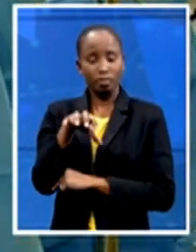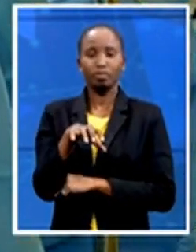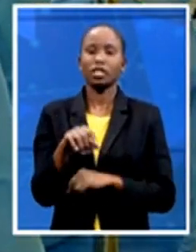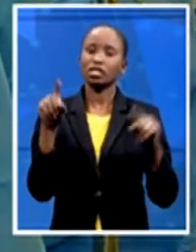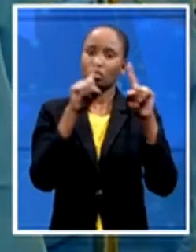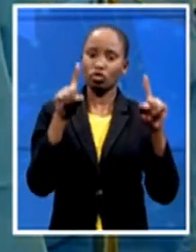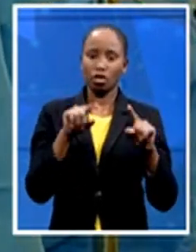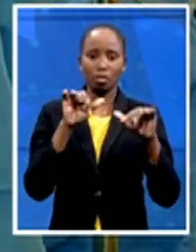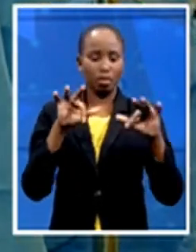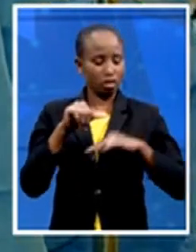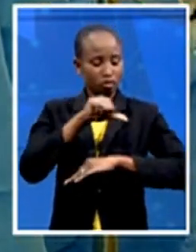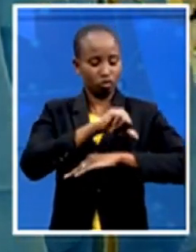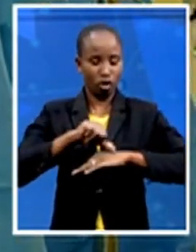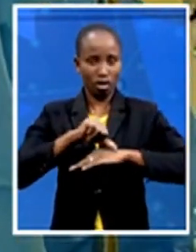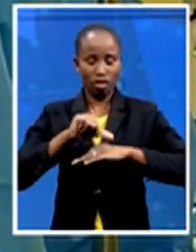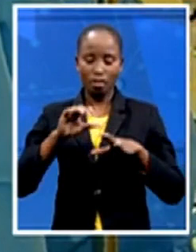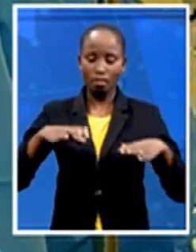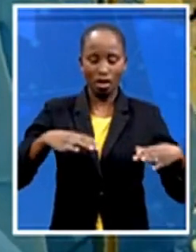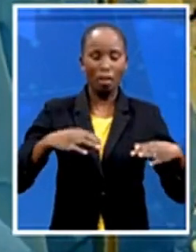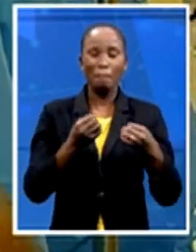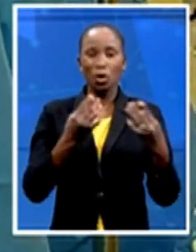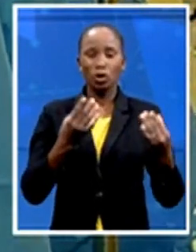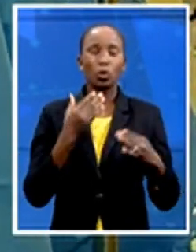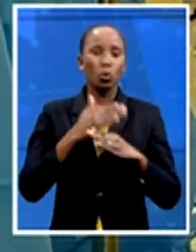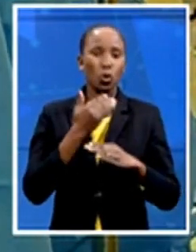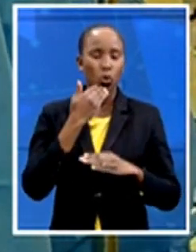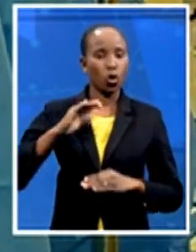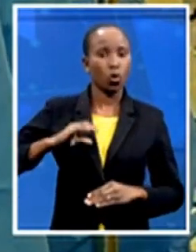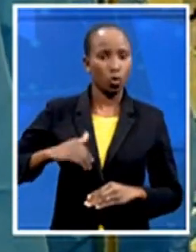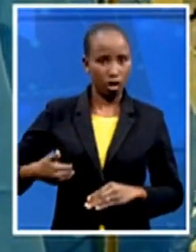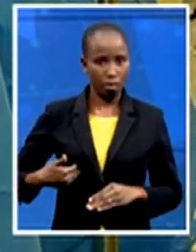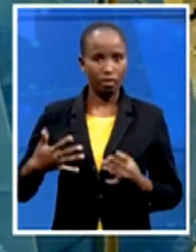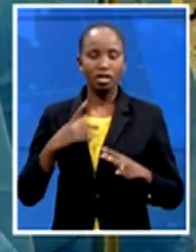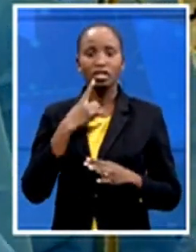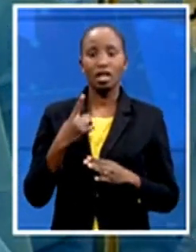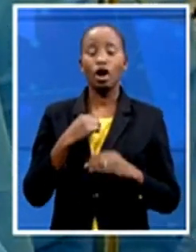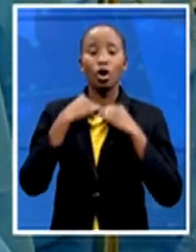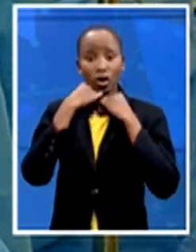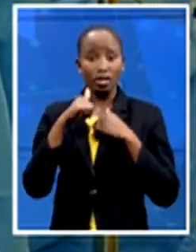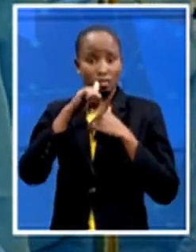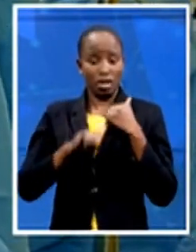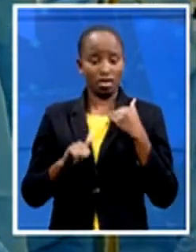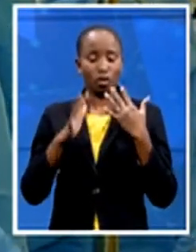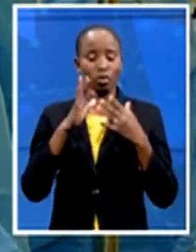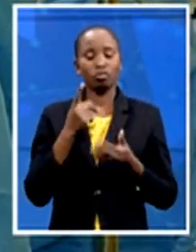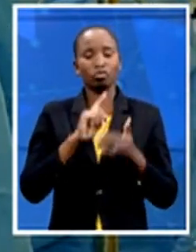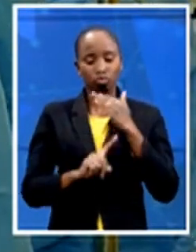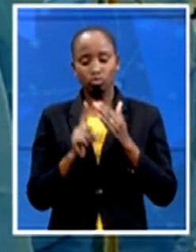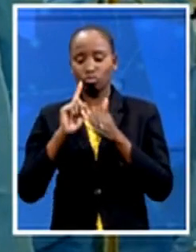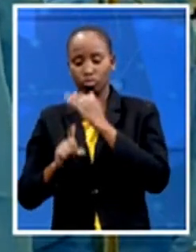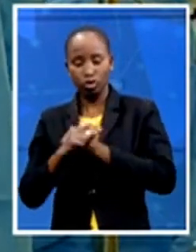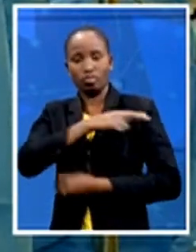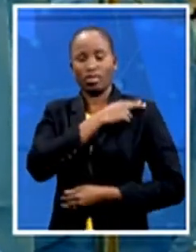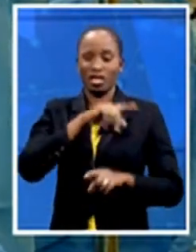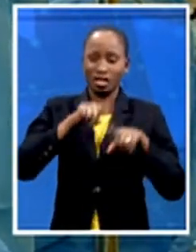have decided that throughout the month of August, they will be going to various hospitals in the province and trying to get rid of the